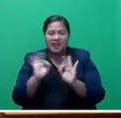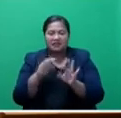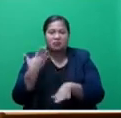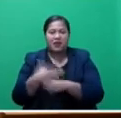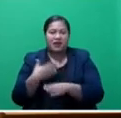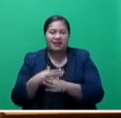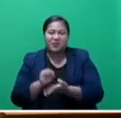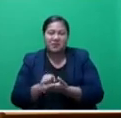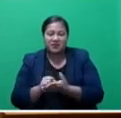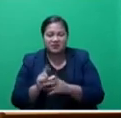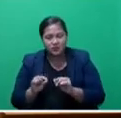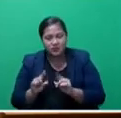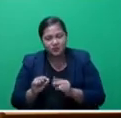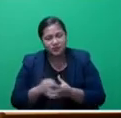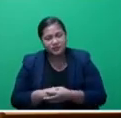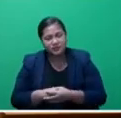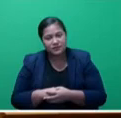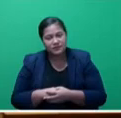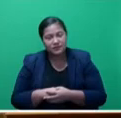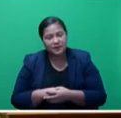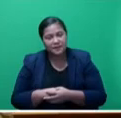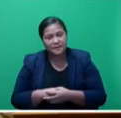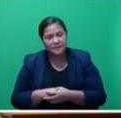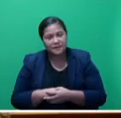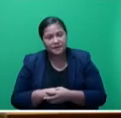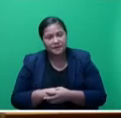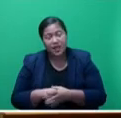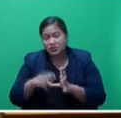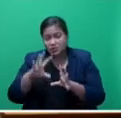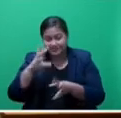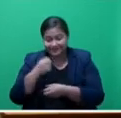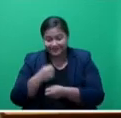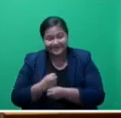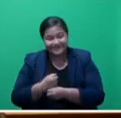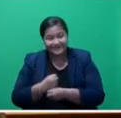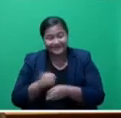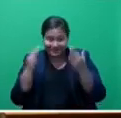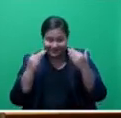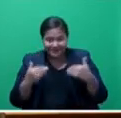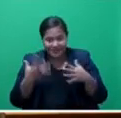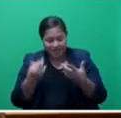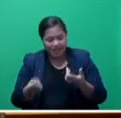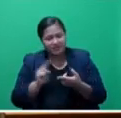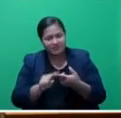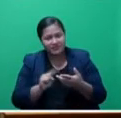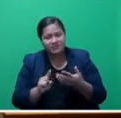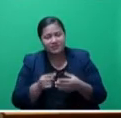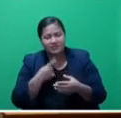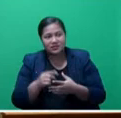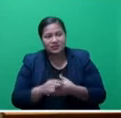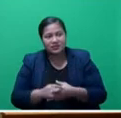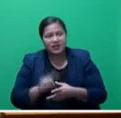seeks to pay our head of state? In conclusion, Mr. Speaker, sir, I have the following statements to make. Firstly, like